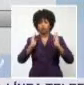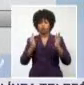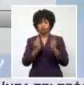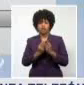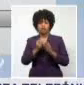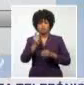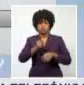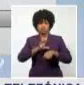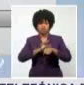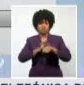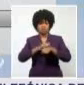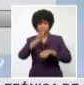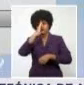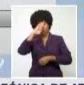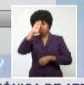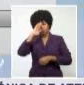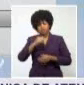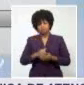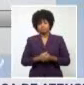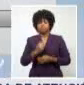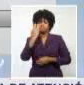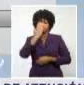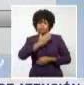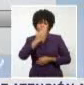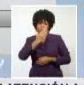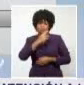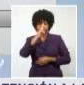1,771 cases died in the Americas,